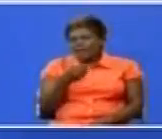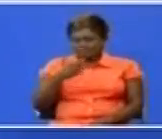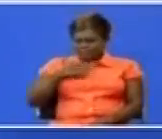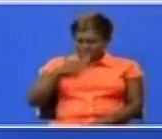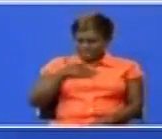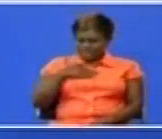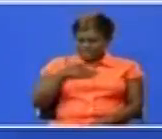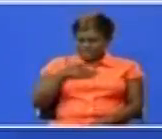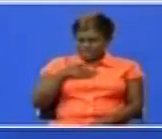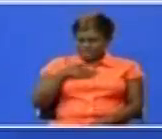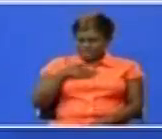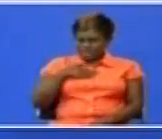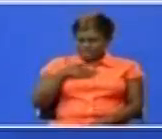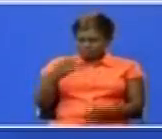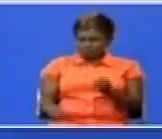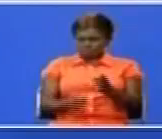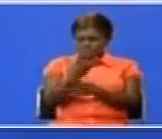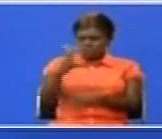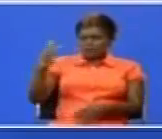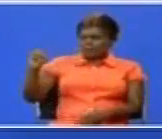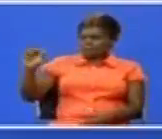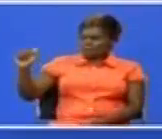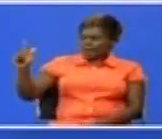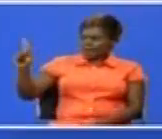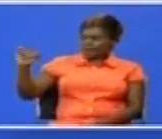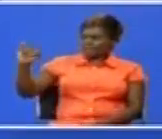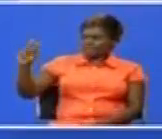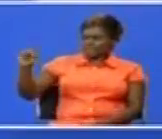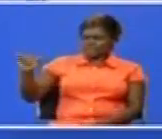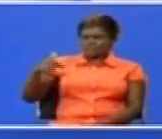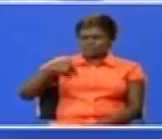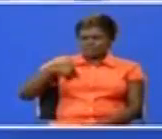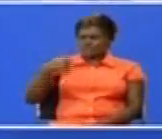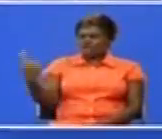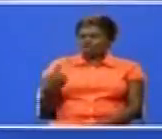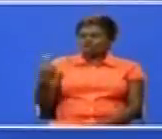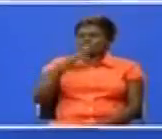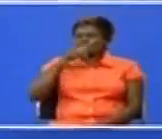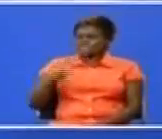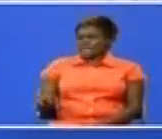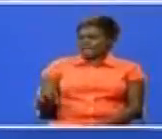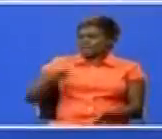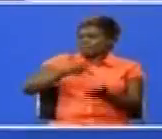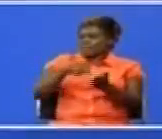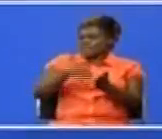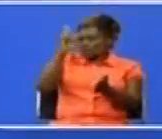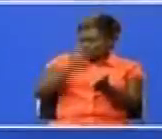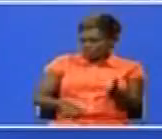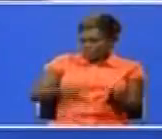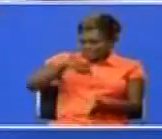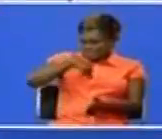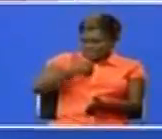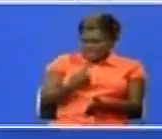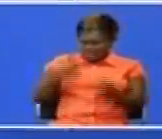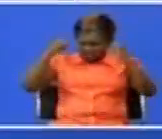he formed McKinney Herbal Clinic, and I'm the only son. So for that reason, I had to